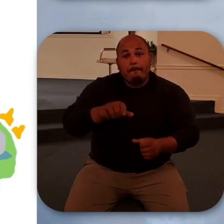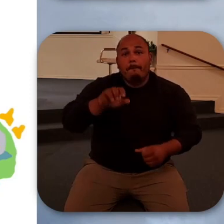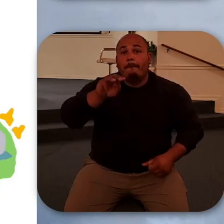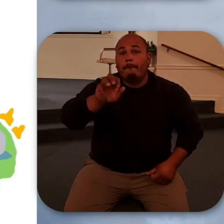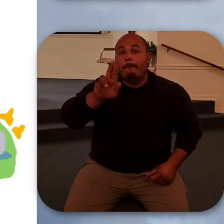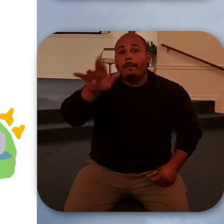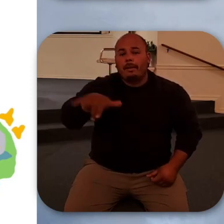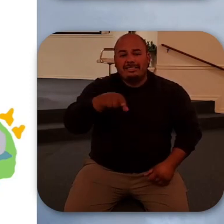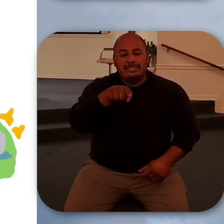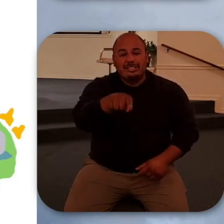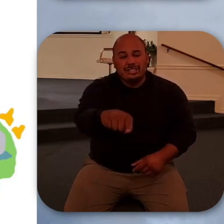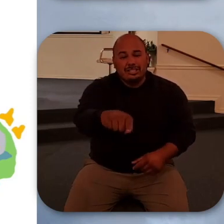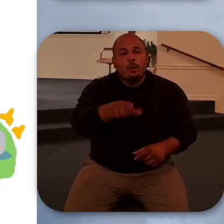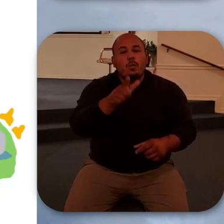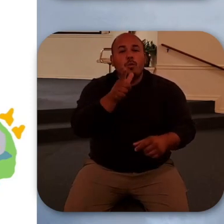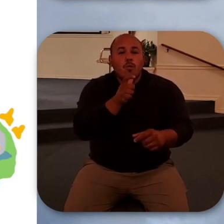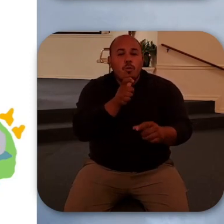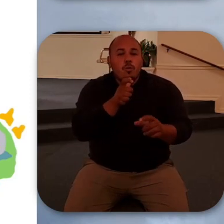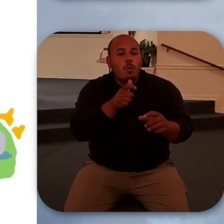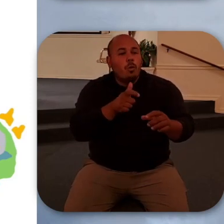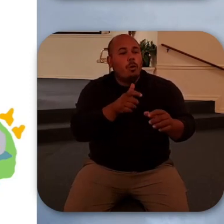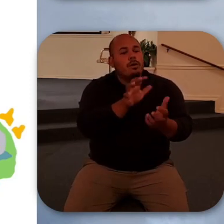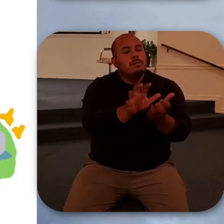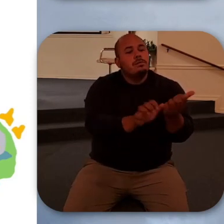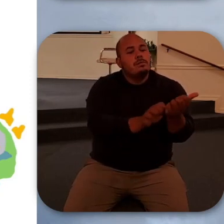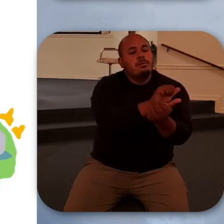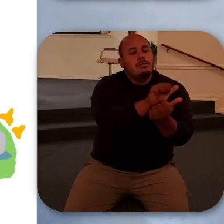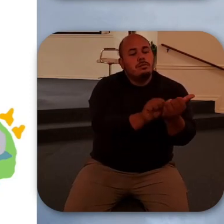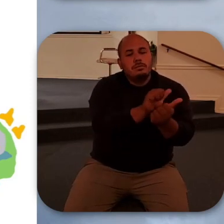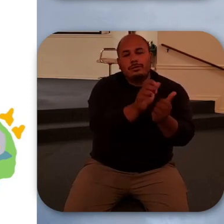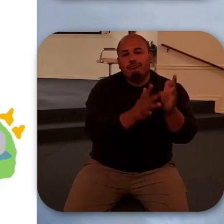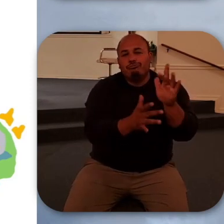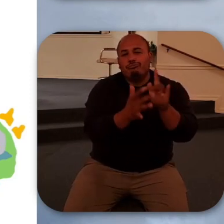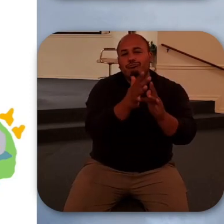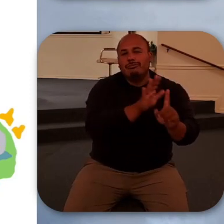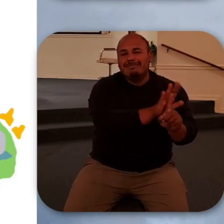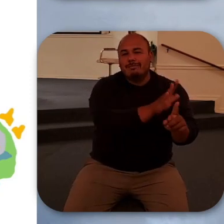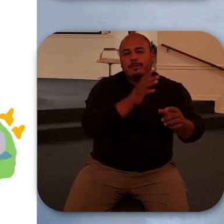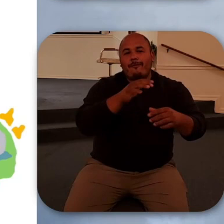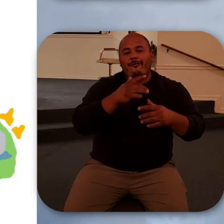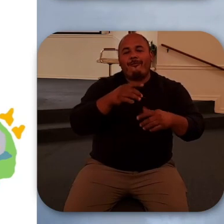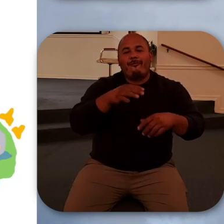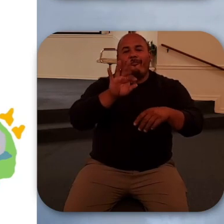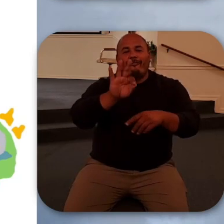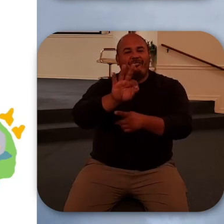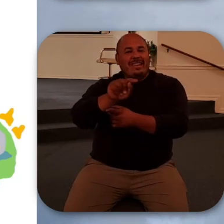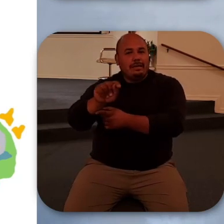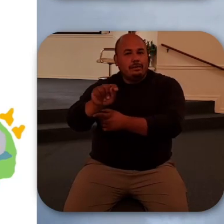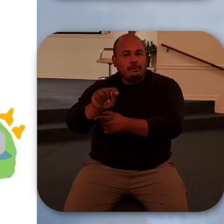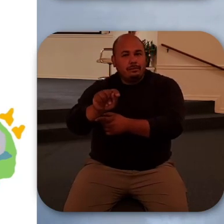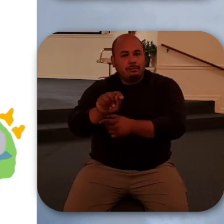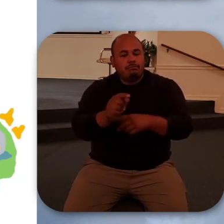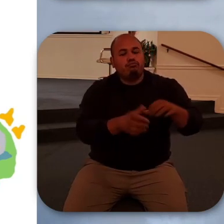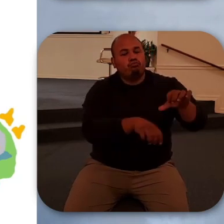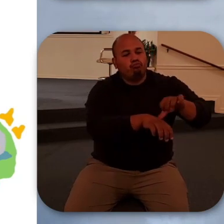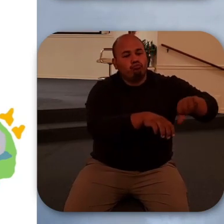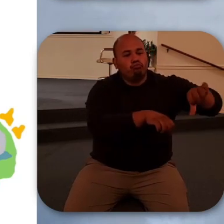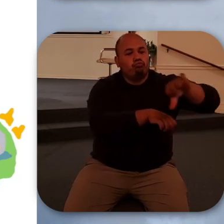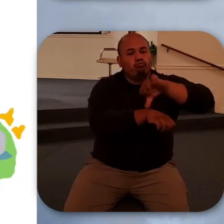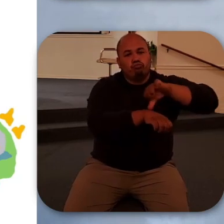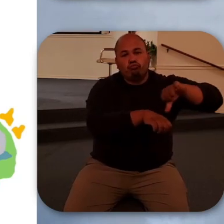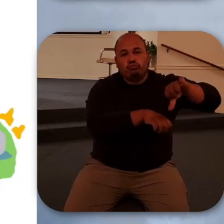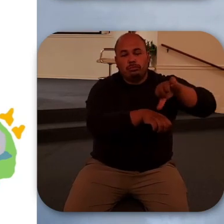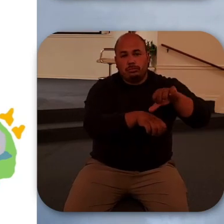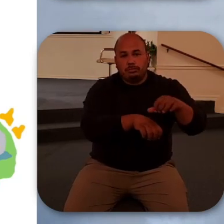his feet with her hair. That's the story we'll read next week. So the sisters sent word to Jesus, Lord,